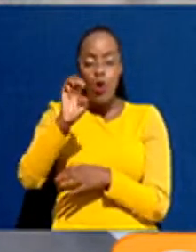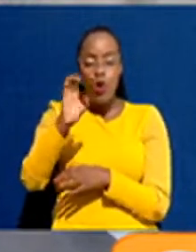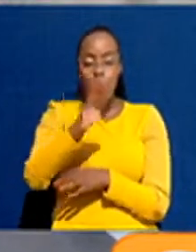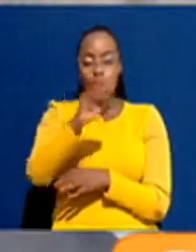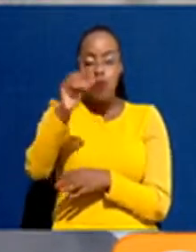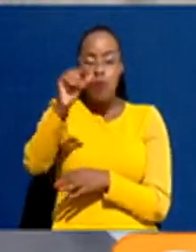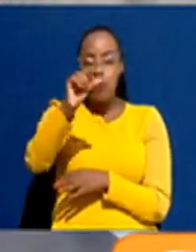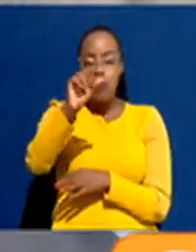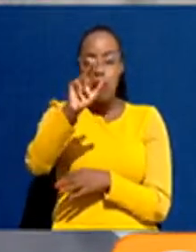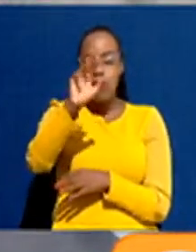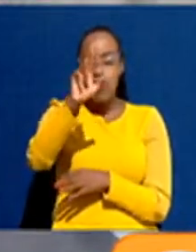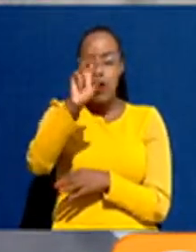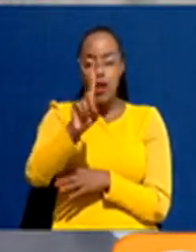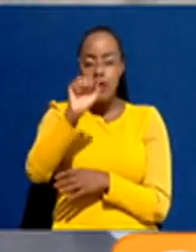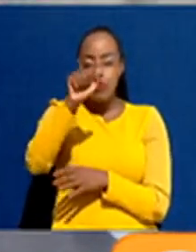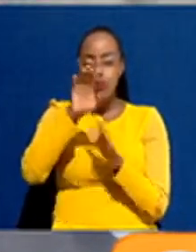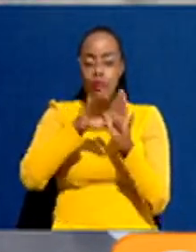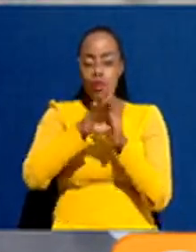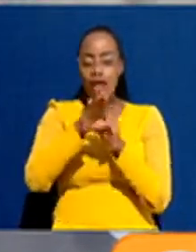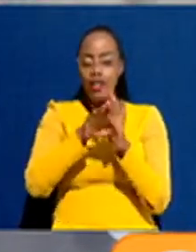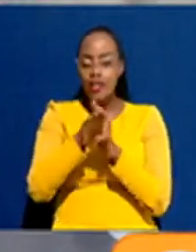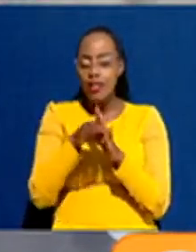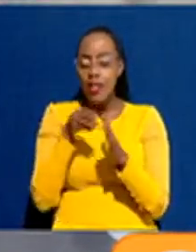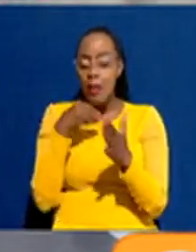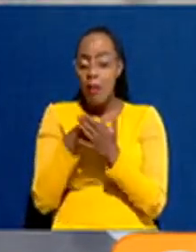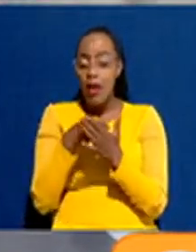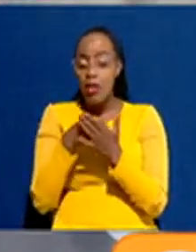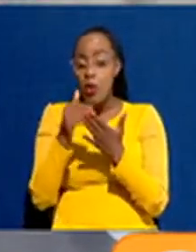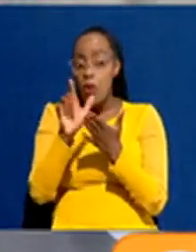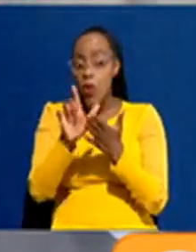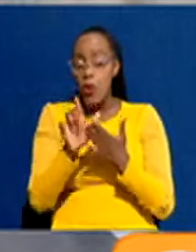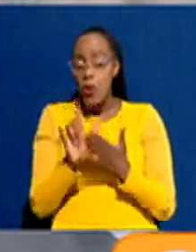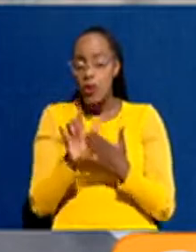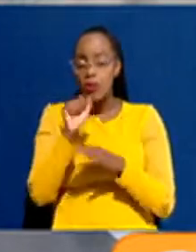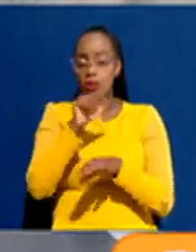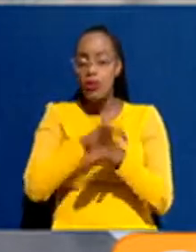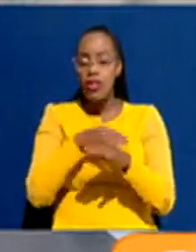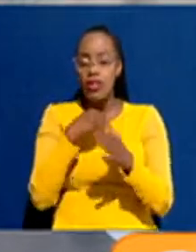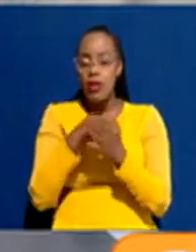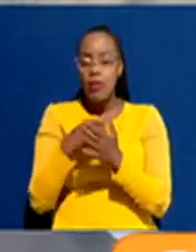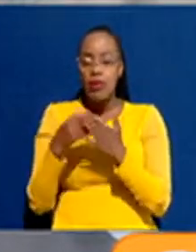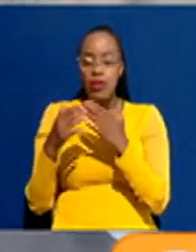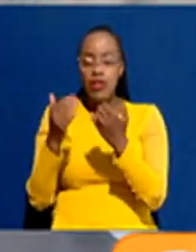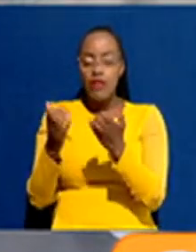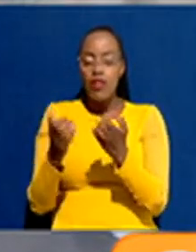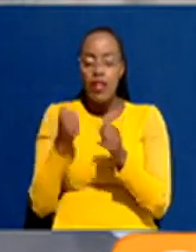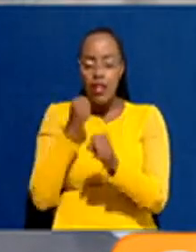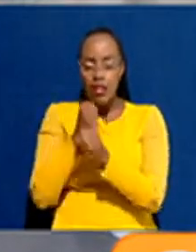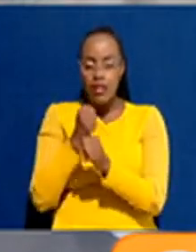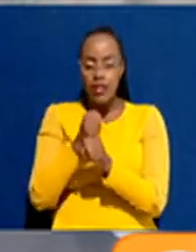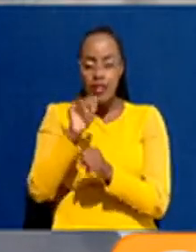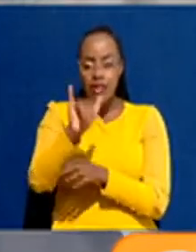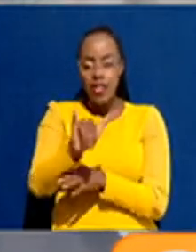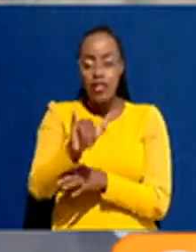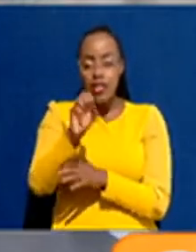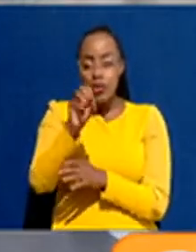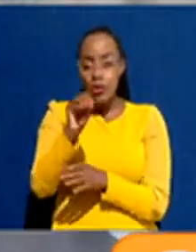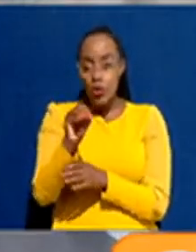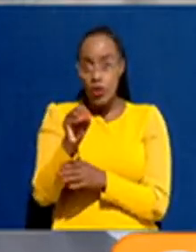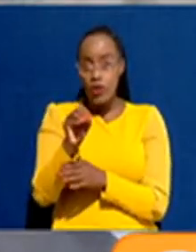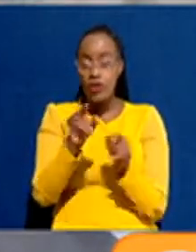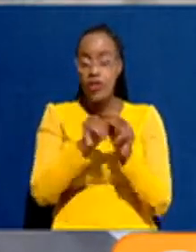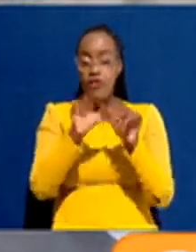access credit and they could get the money, whatever is needed. So mostly they did that. So the